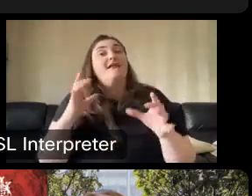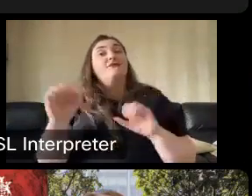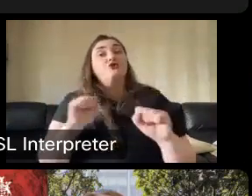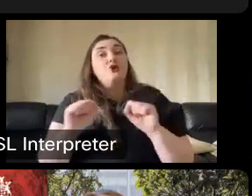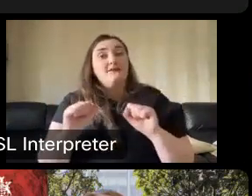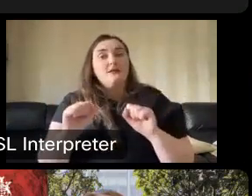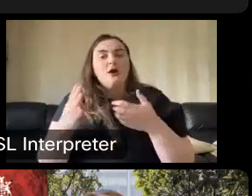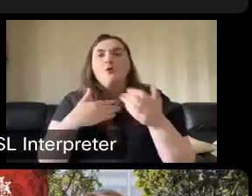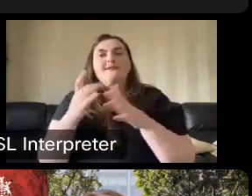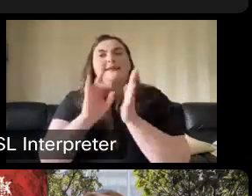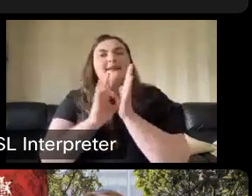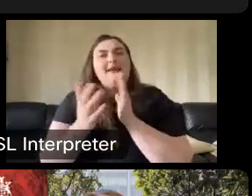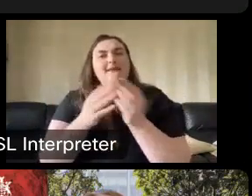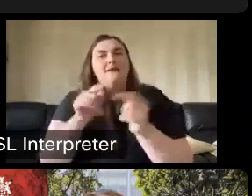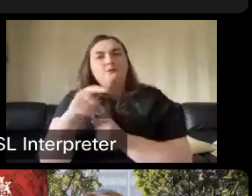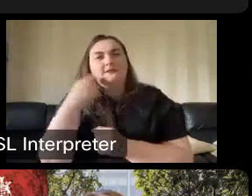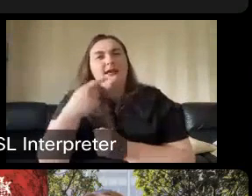would say?